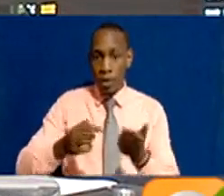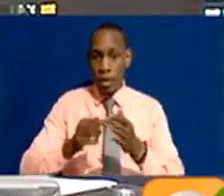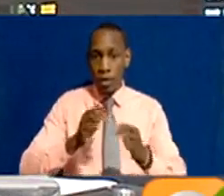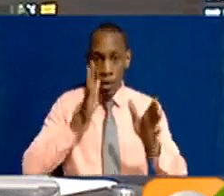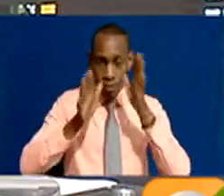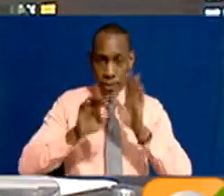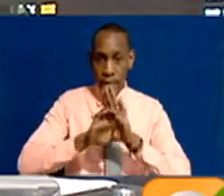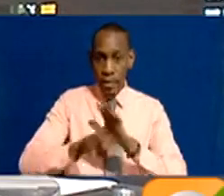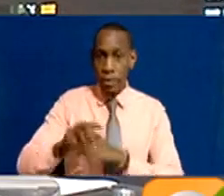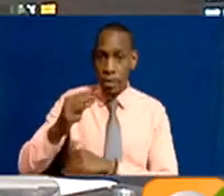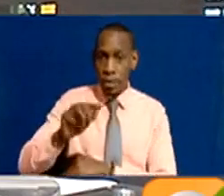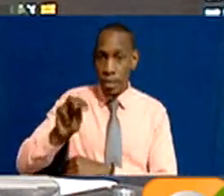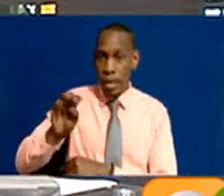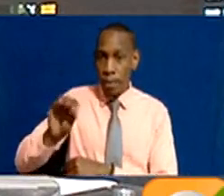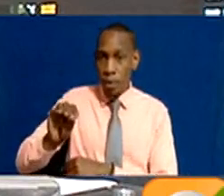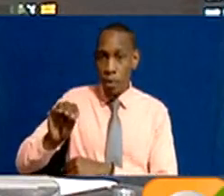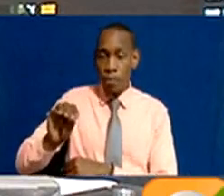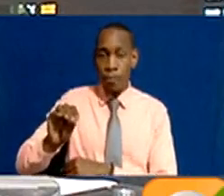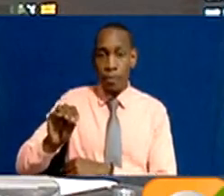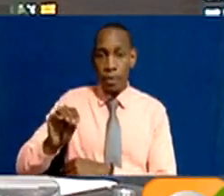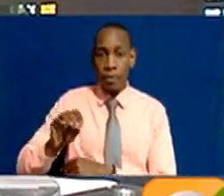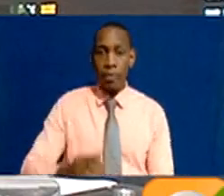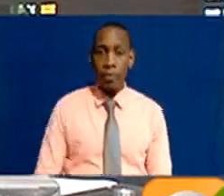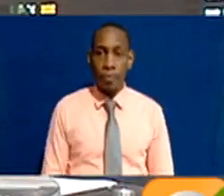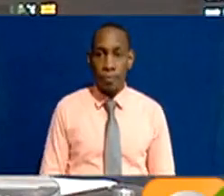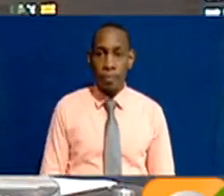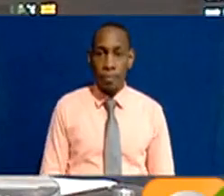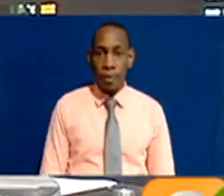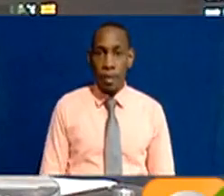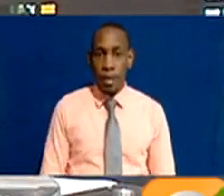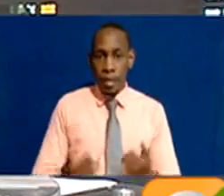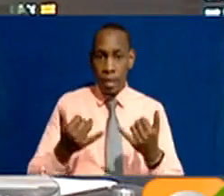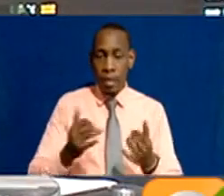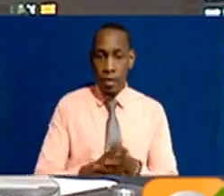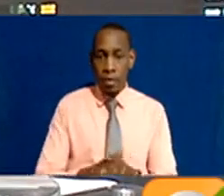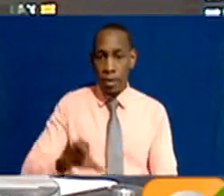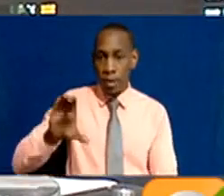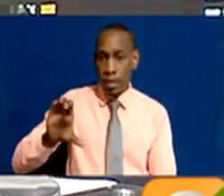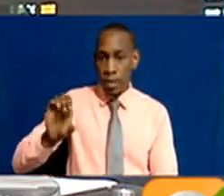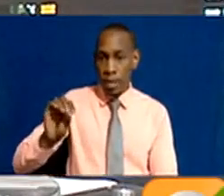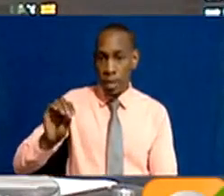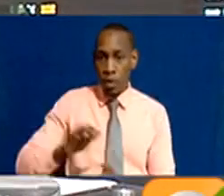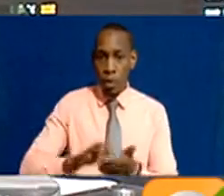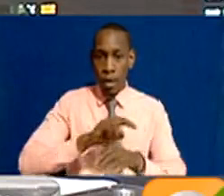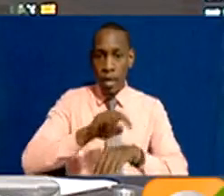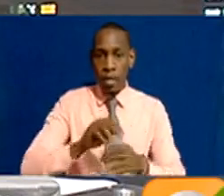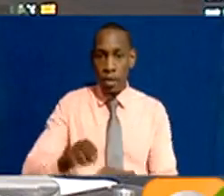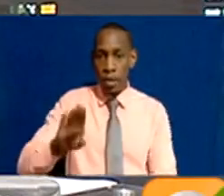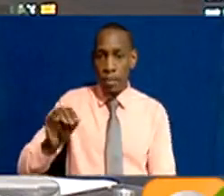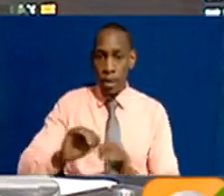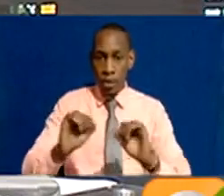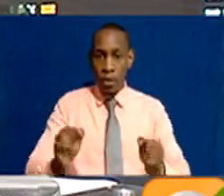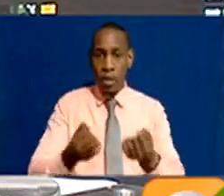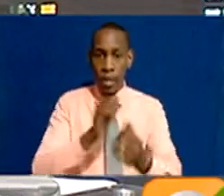innovations such as genetically modified organisms, also known as GMOs. Now, the chief executive officer of the National